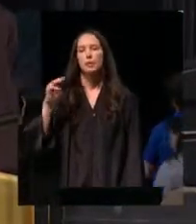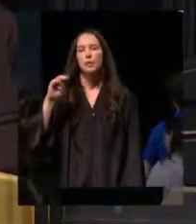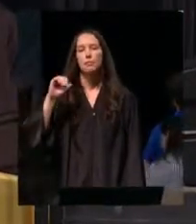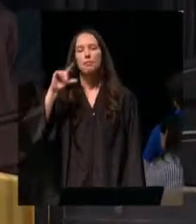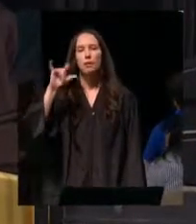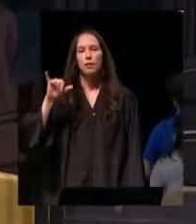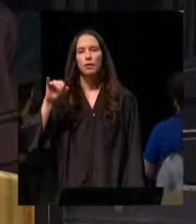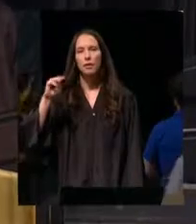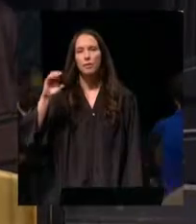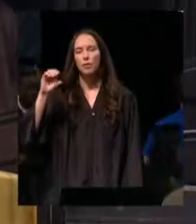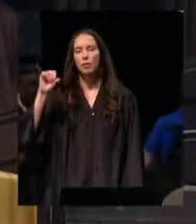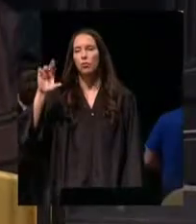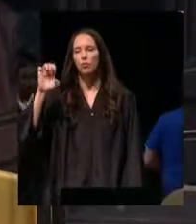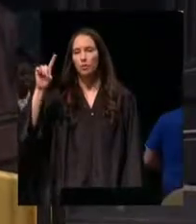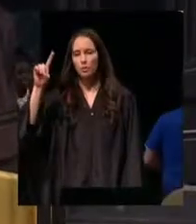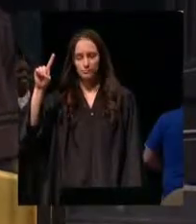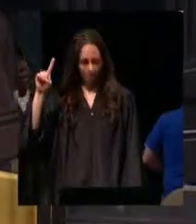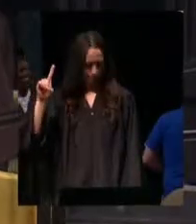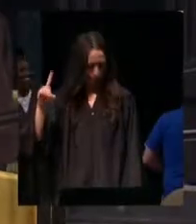Molly McCord.